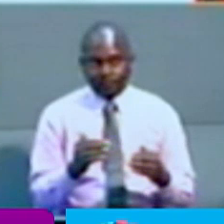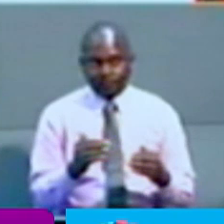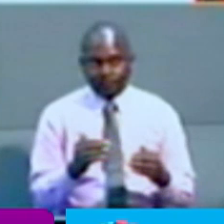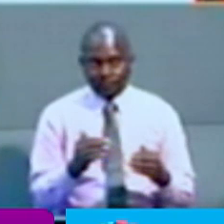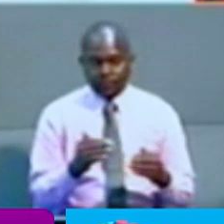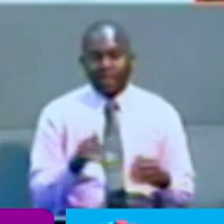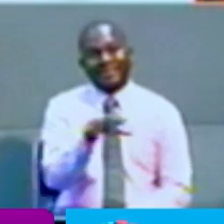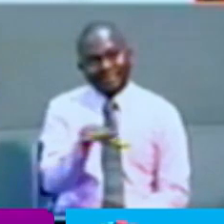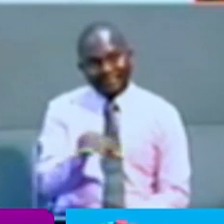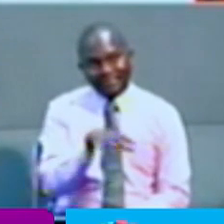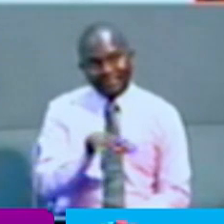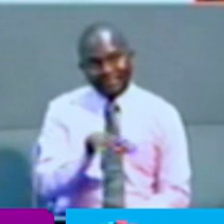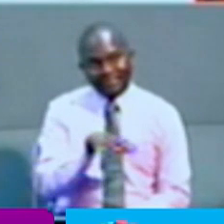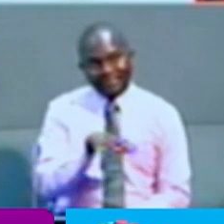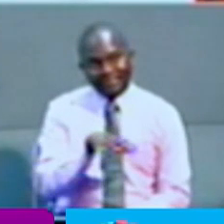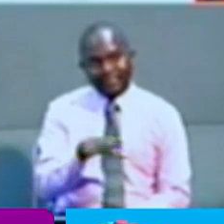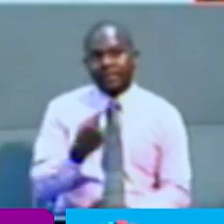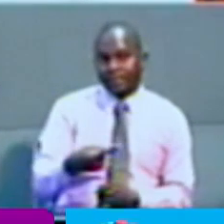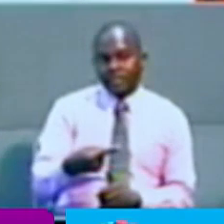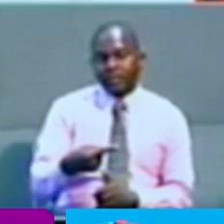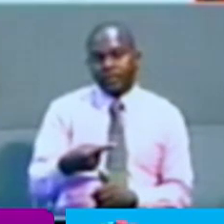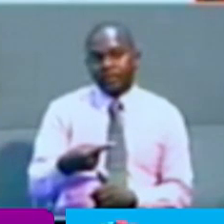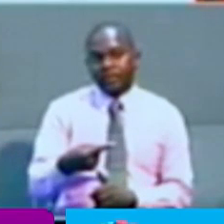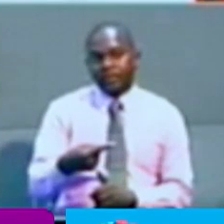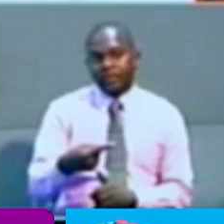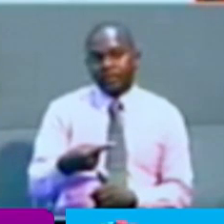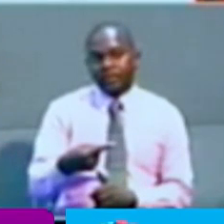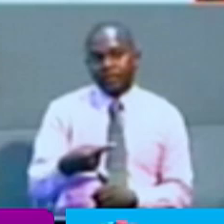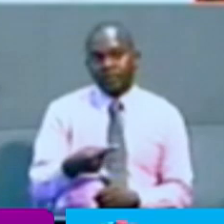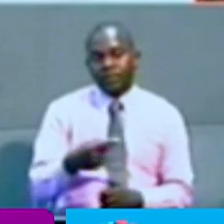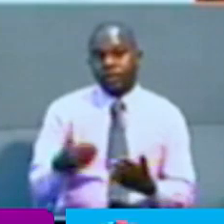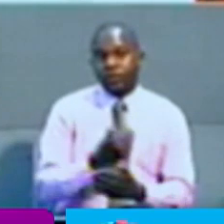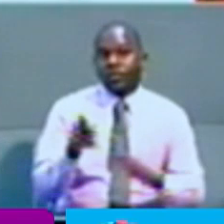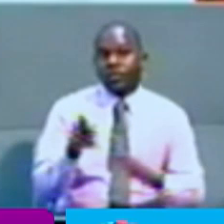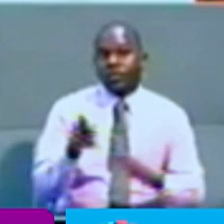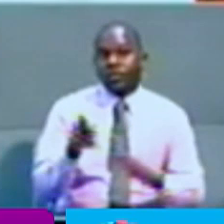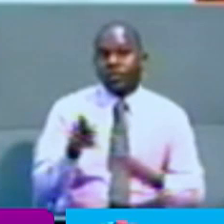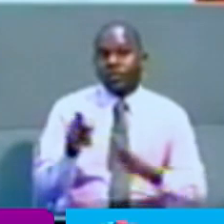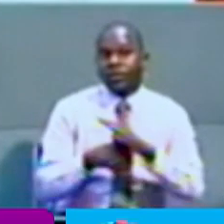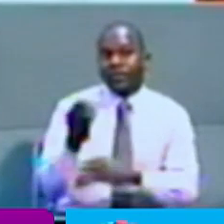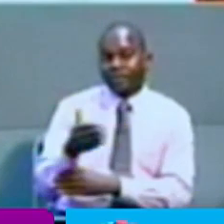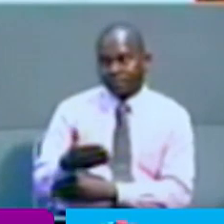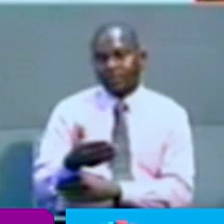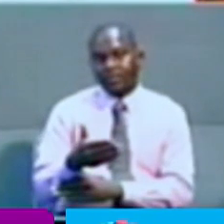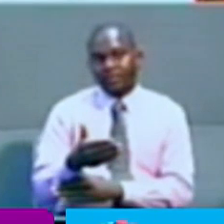especially in the towns, especially in the Kampala area. The new Prime Minister and her group